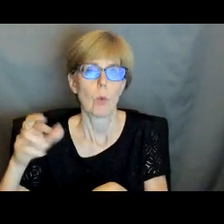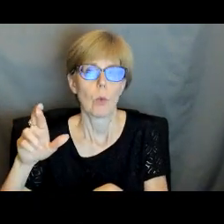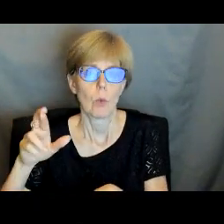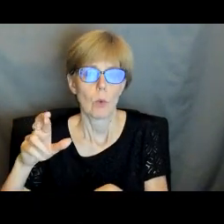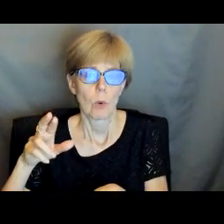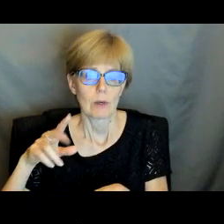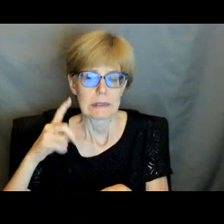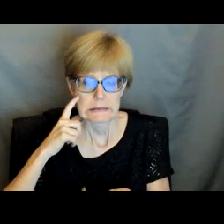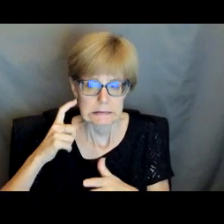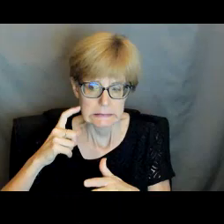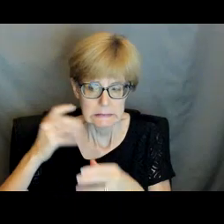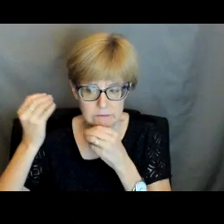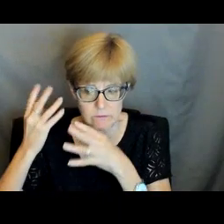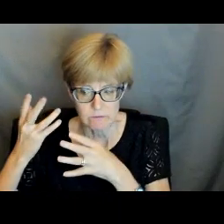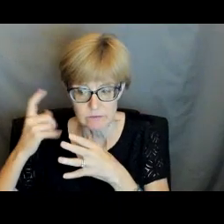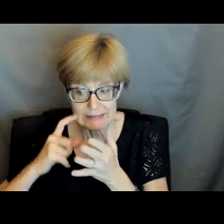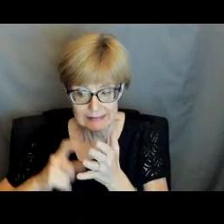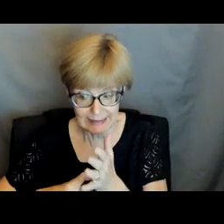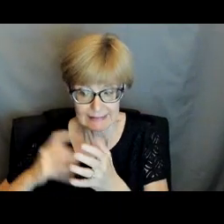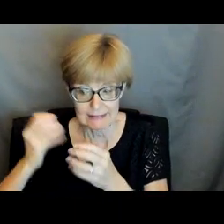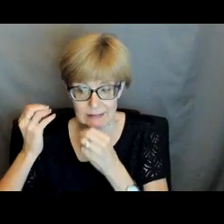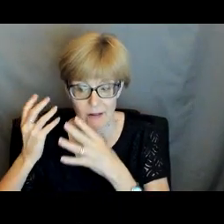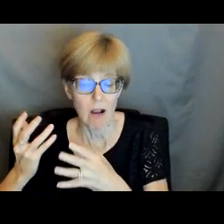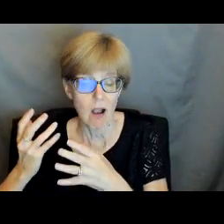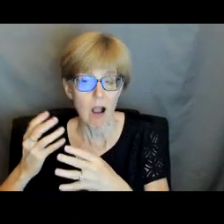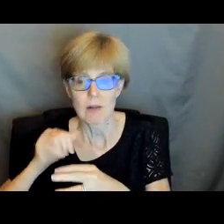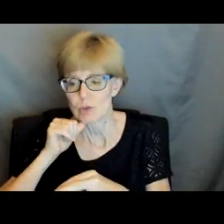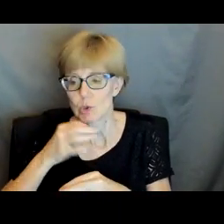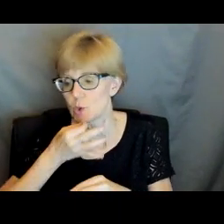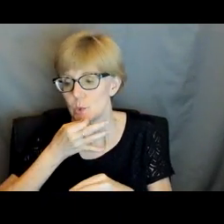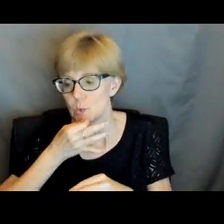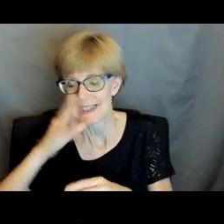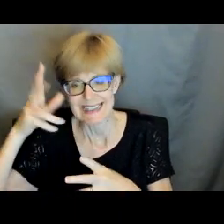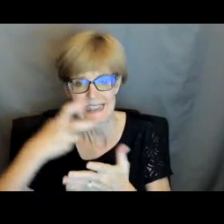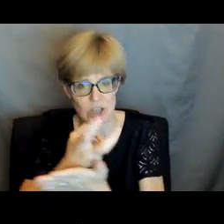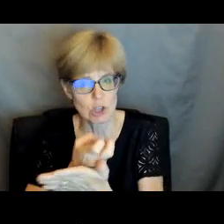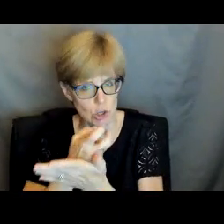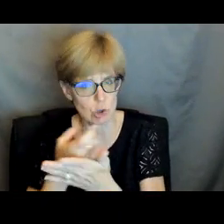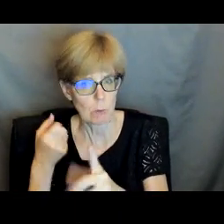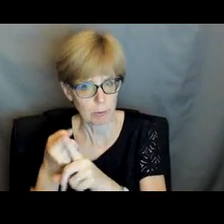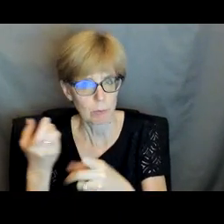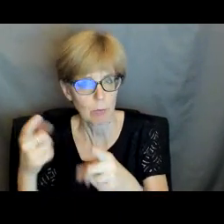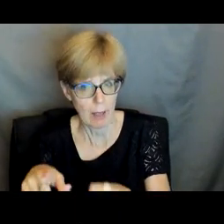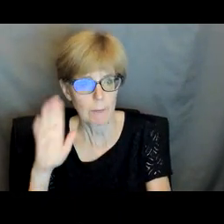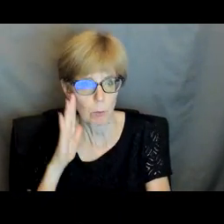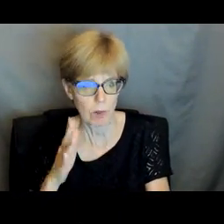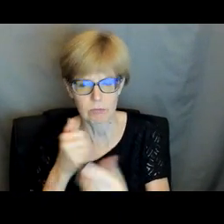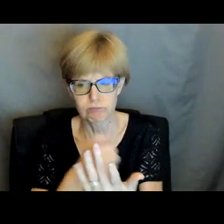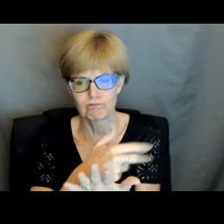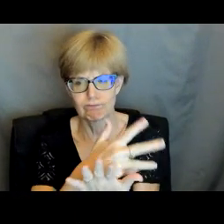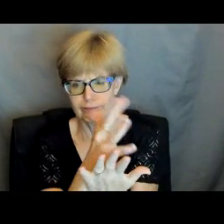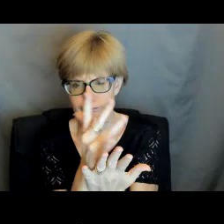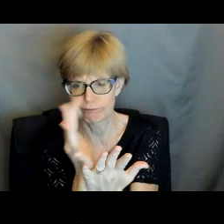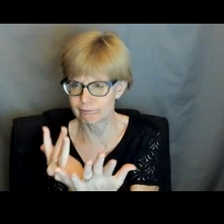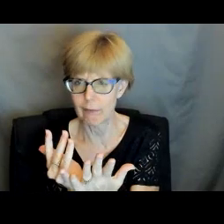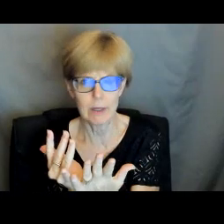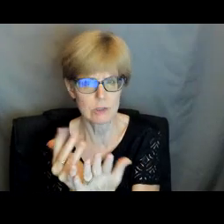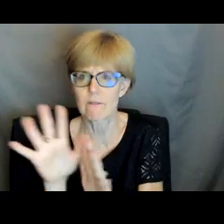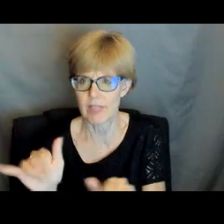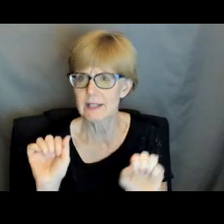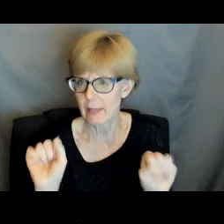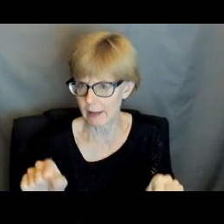of oncoming seizures. They can do an incredibly wide range of things, and it's pretty remarkable the